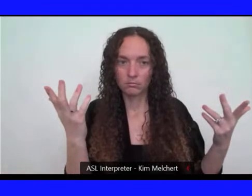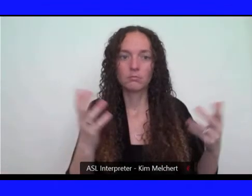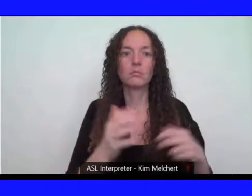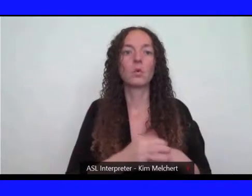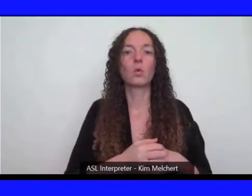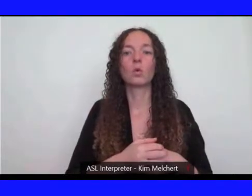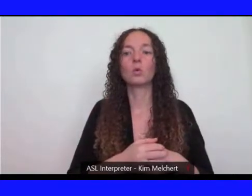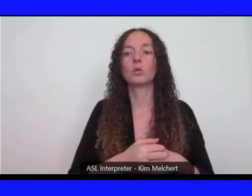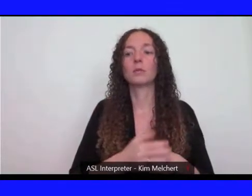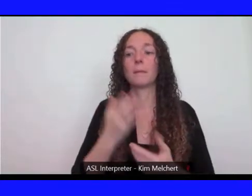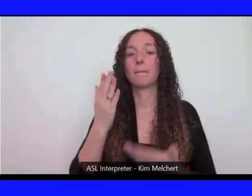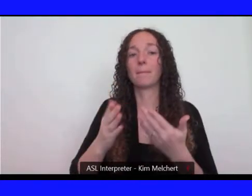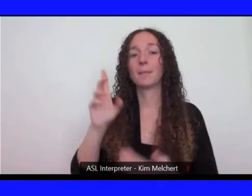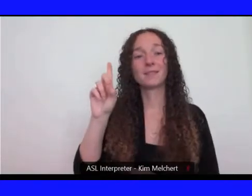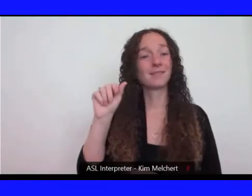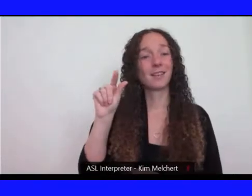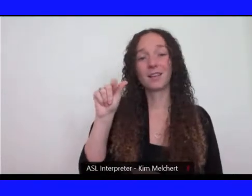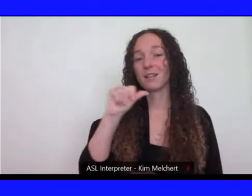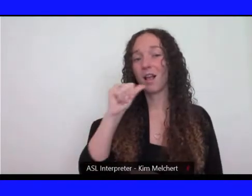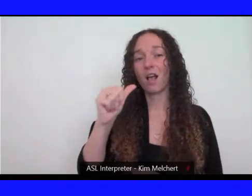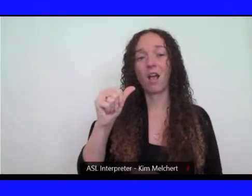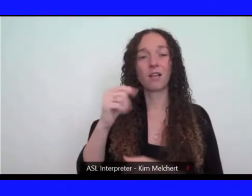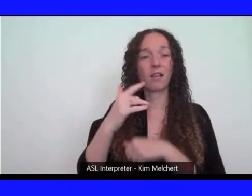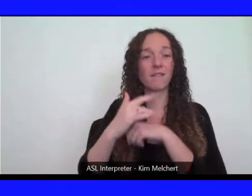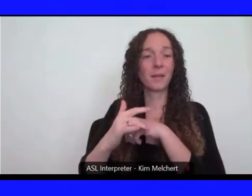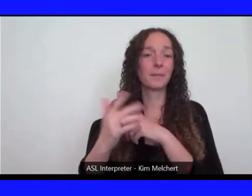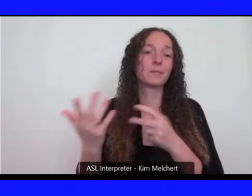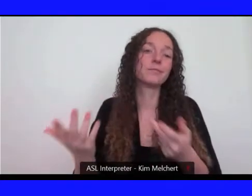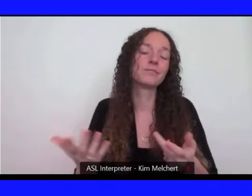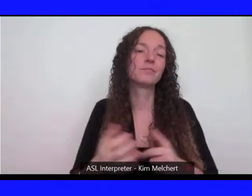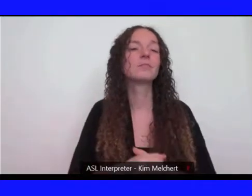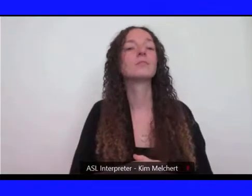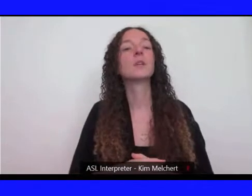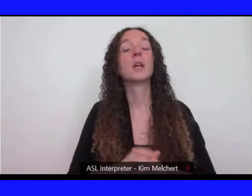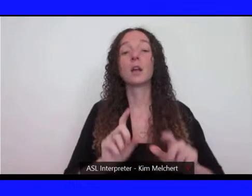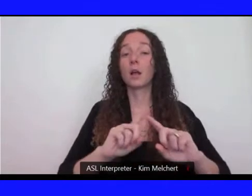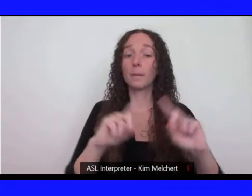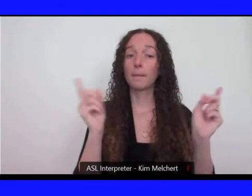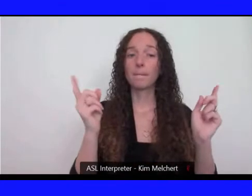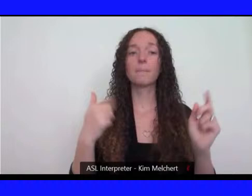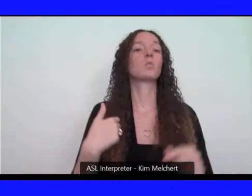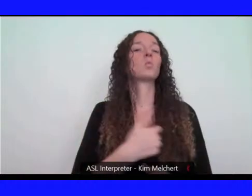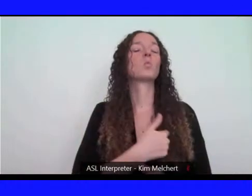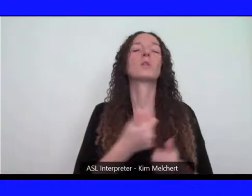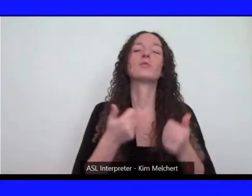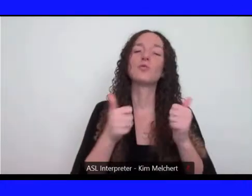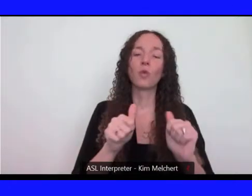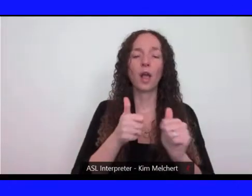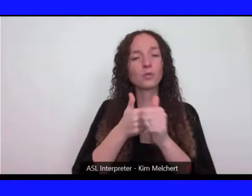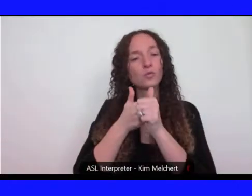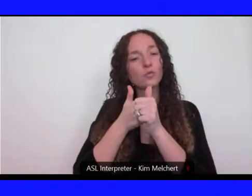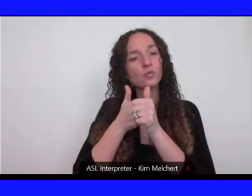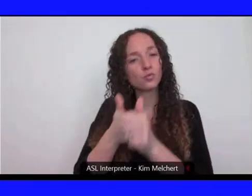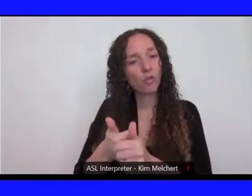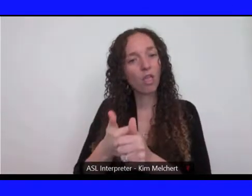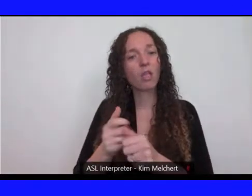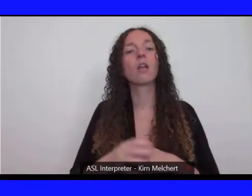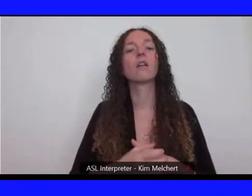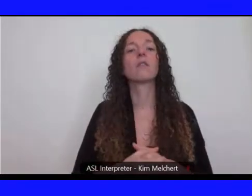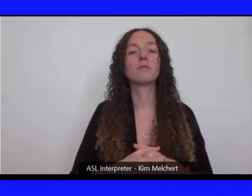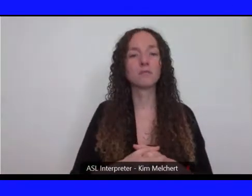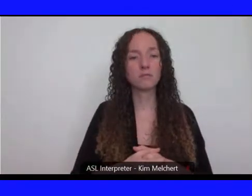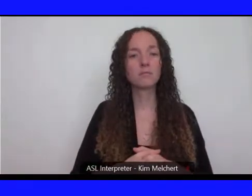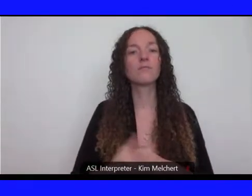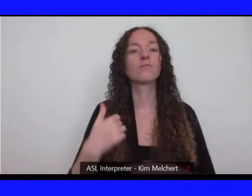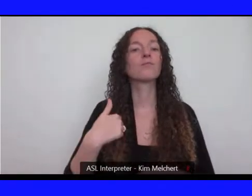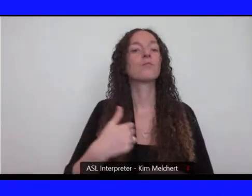And we have some good lessons learned from the patient side too, right? Epic initially for ethnicity just had Hispanic and